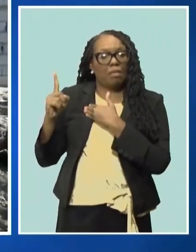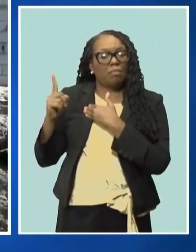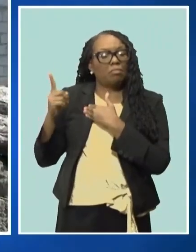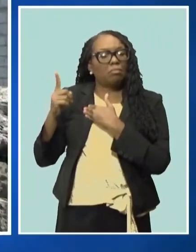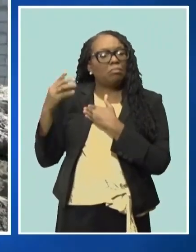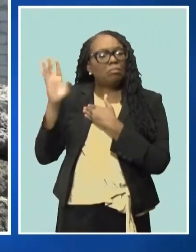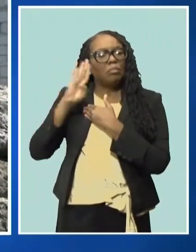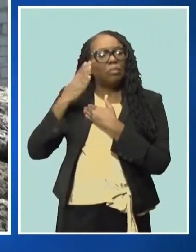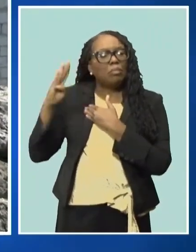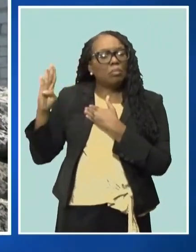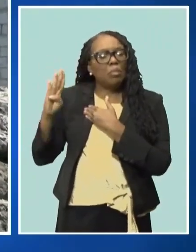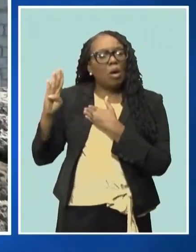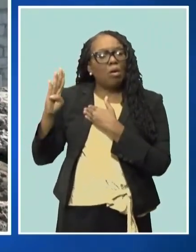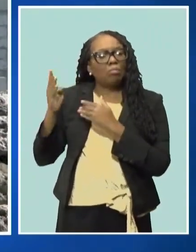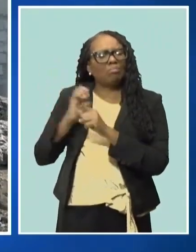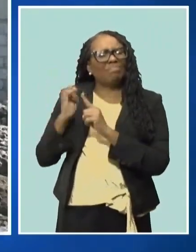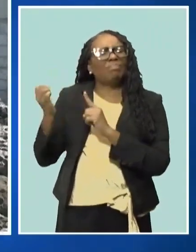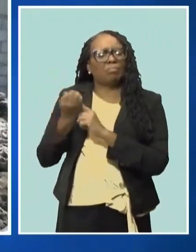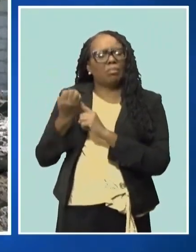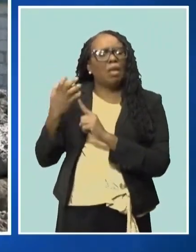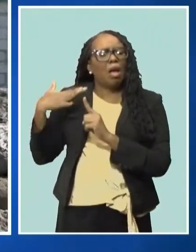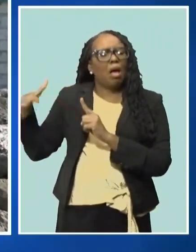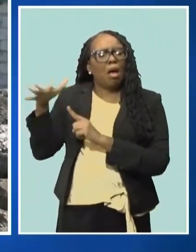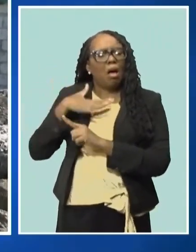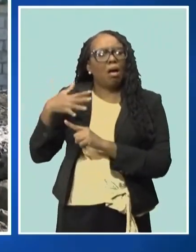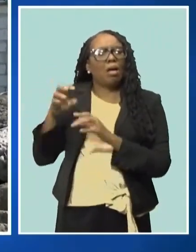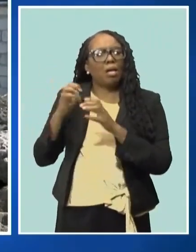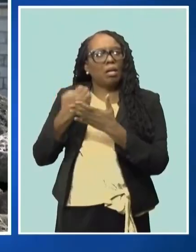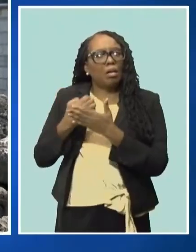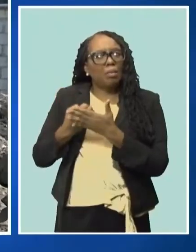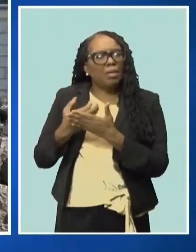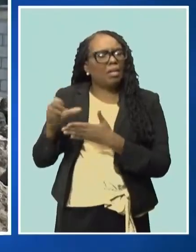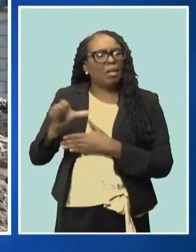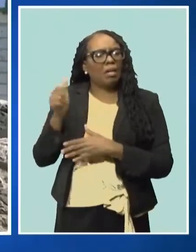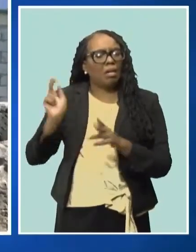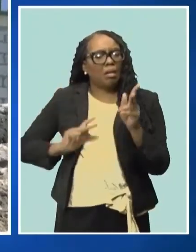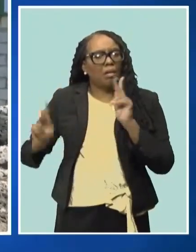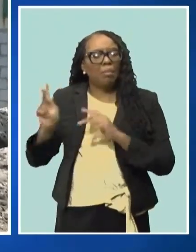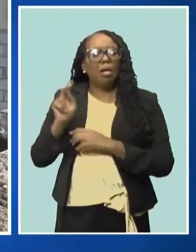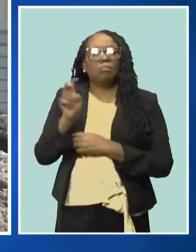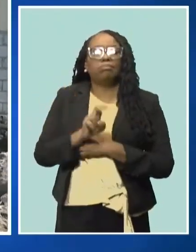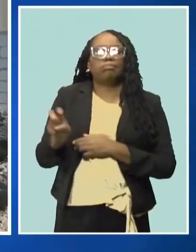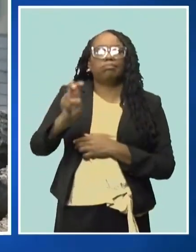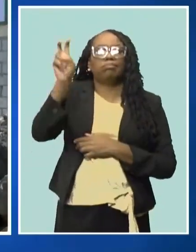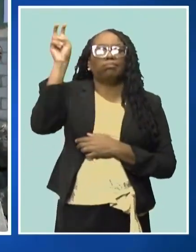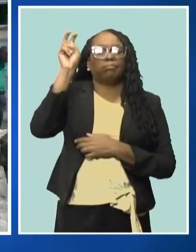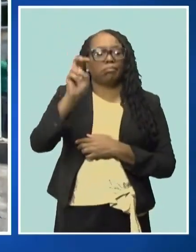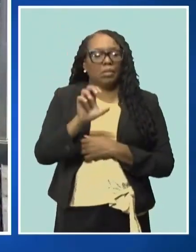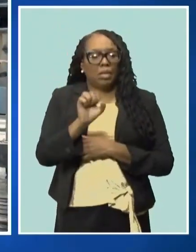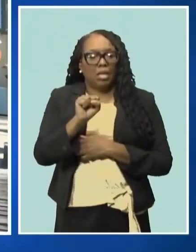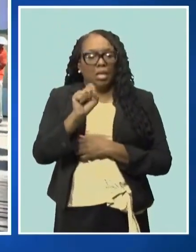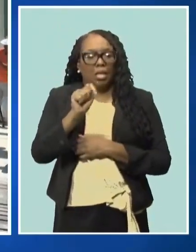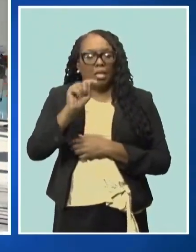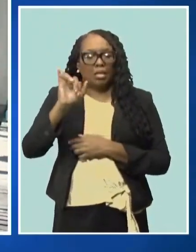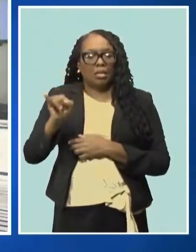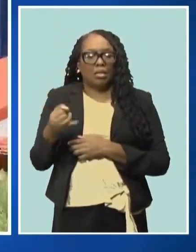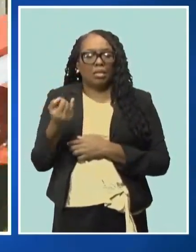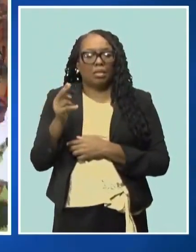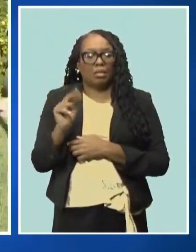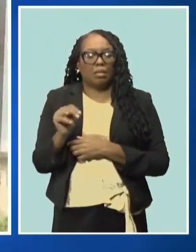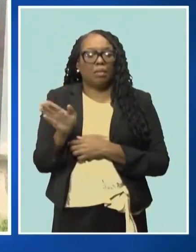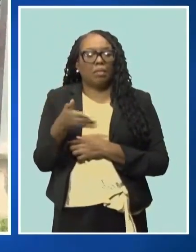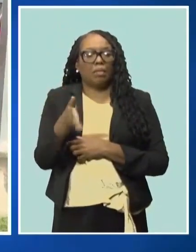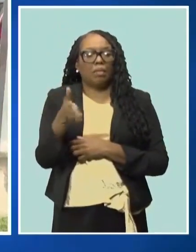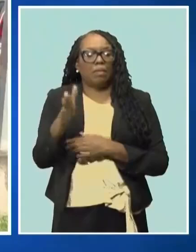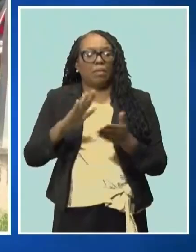Griffith, Chief Fisheries Officer Dr. Shelley Ann Cox, and other officials toured the St. John facility.